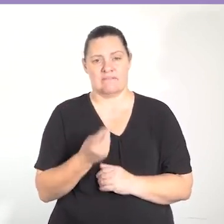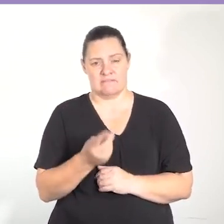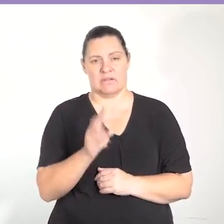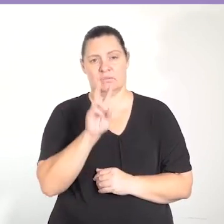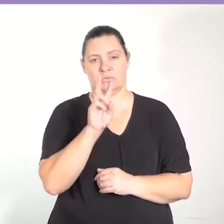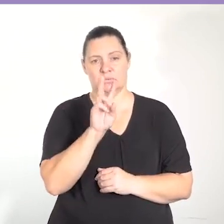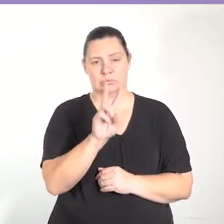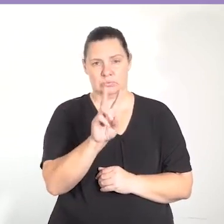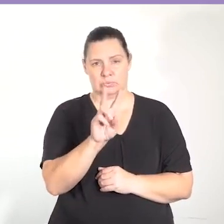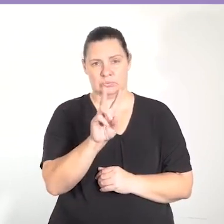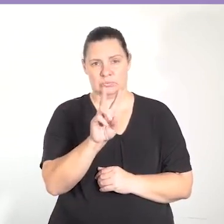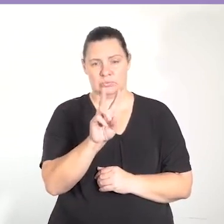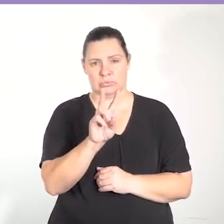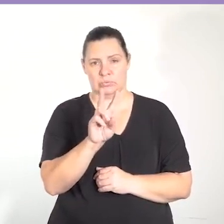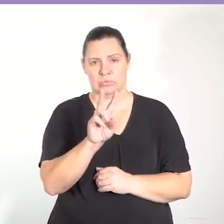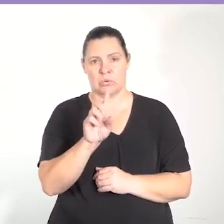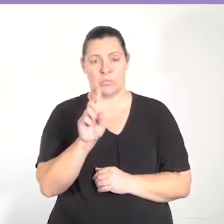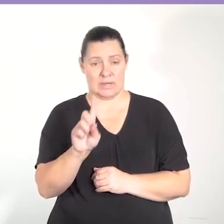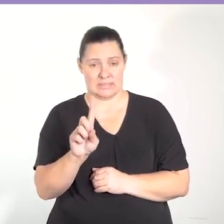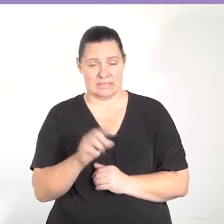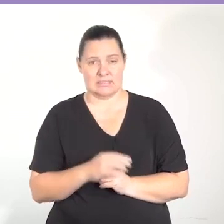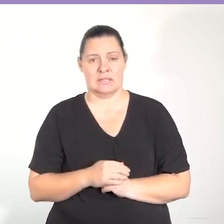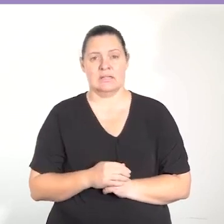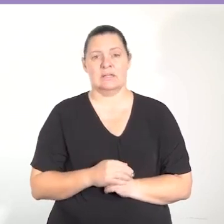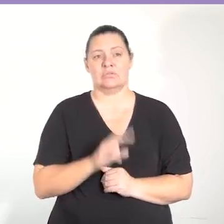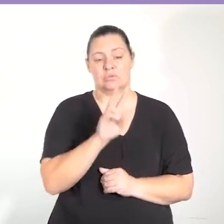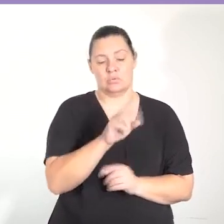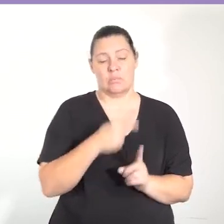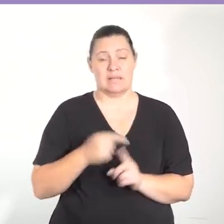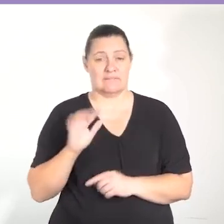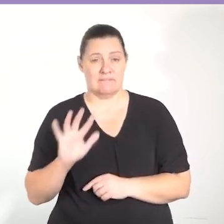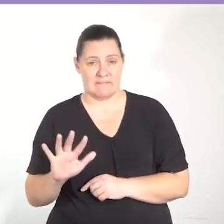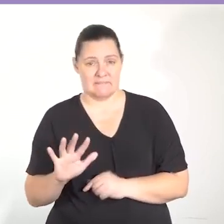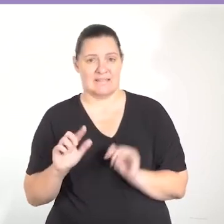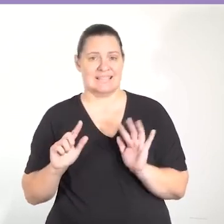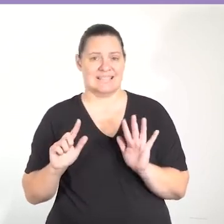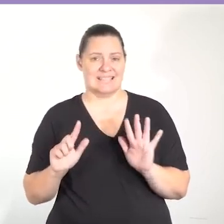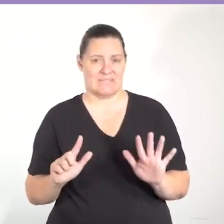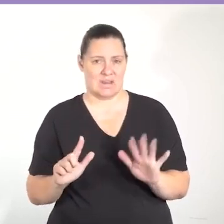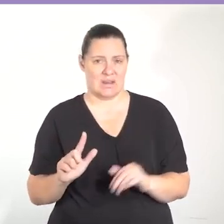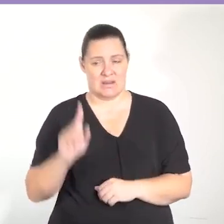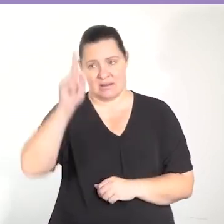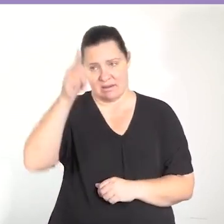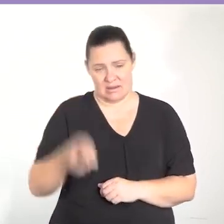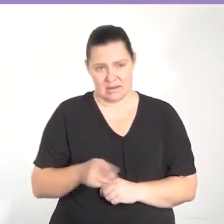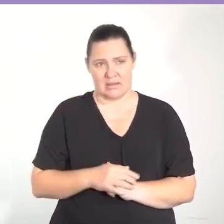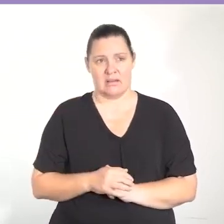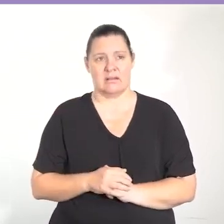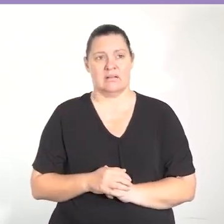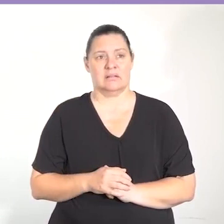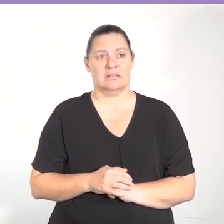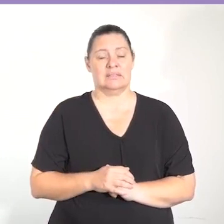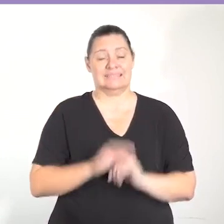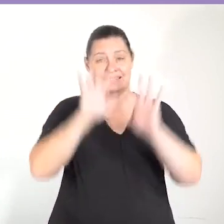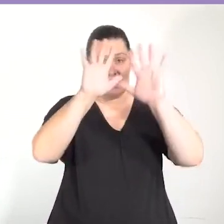have there 2 ones, and we are adding 5 ones. So 2 plus 5 is 7 ones. Then we